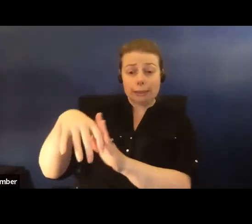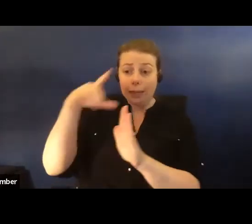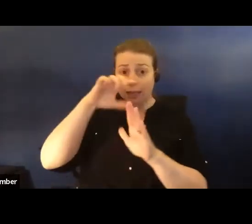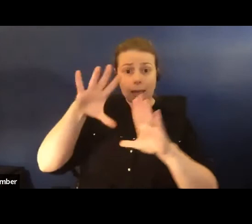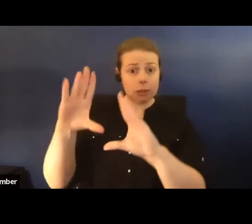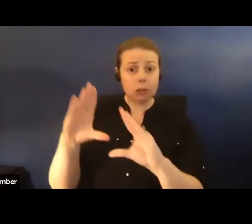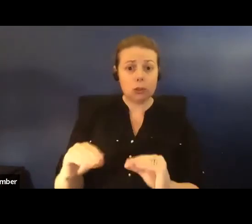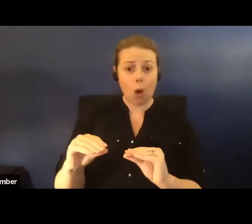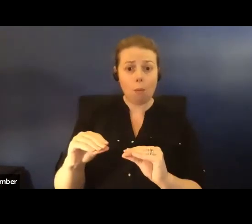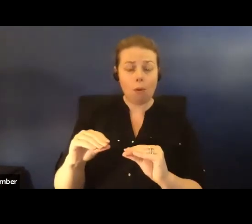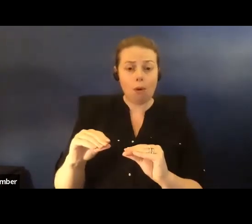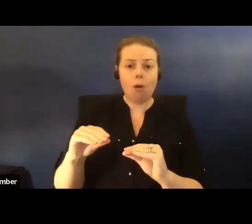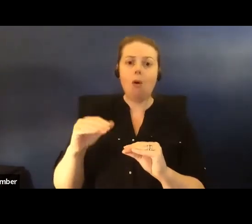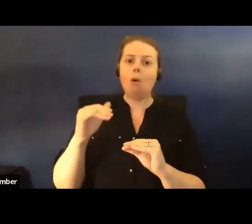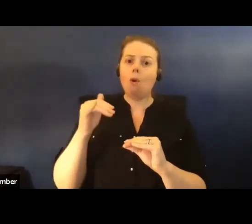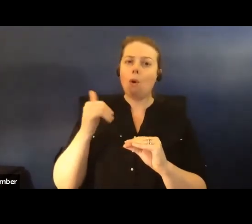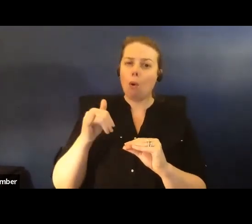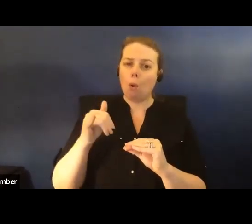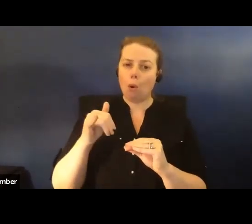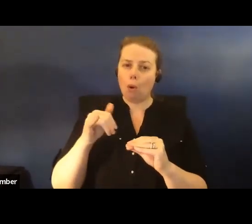entrench inequality and discrimination.